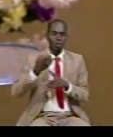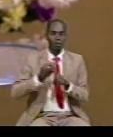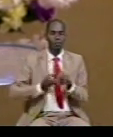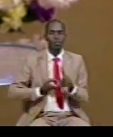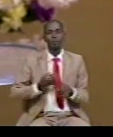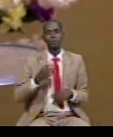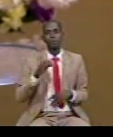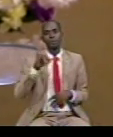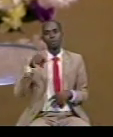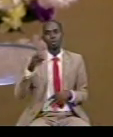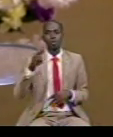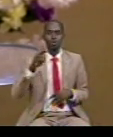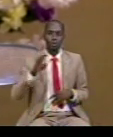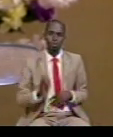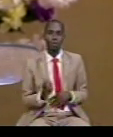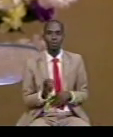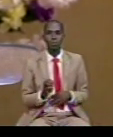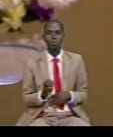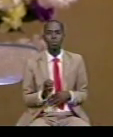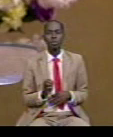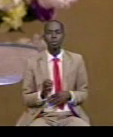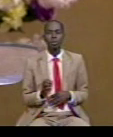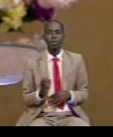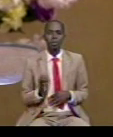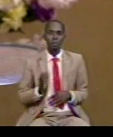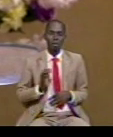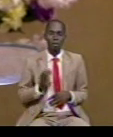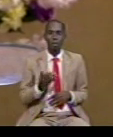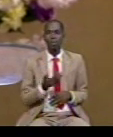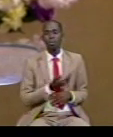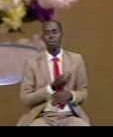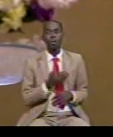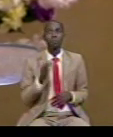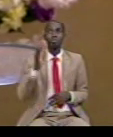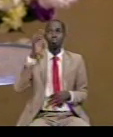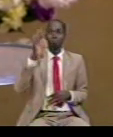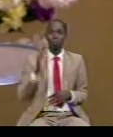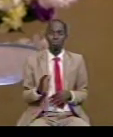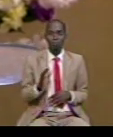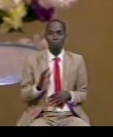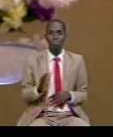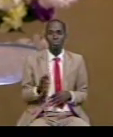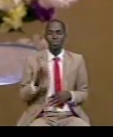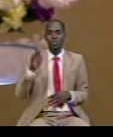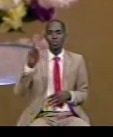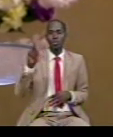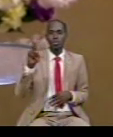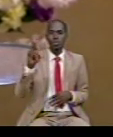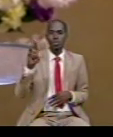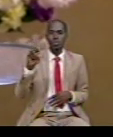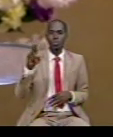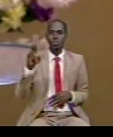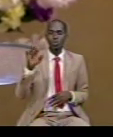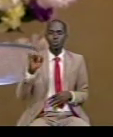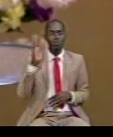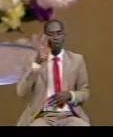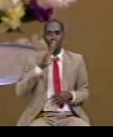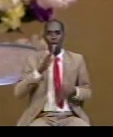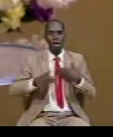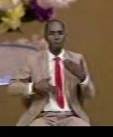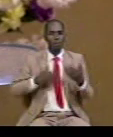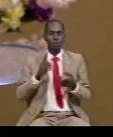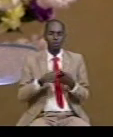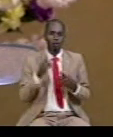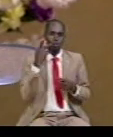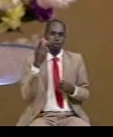sent to you. Our pastor will be delighted to have you to join this special banquet.